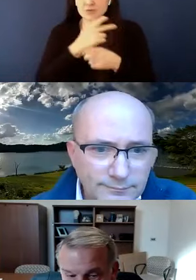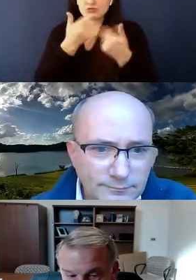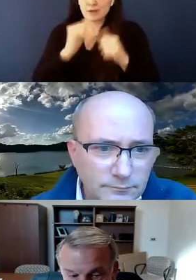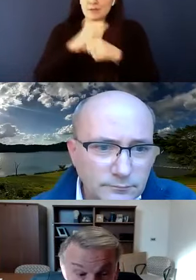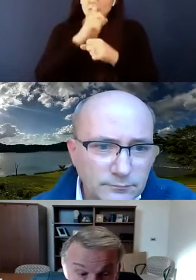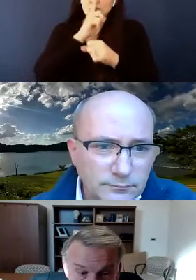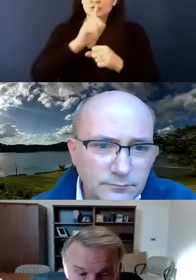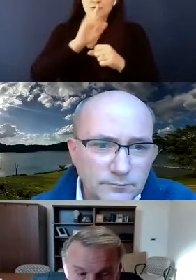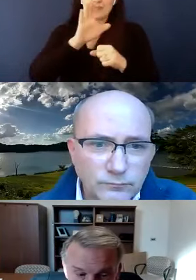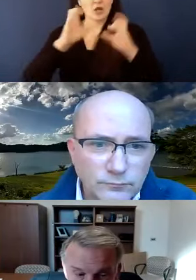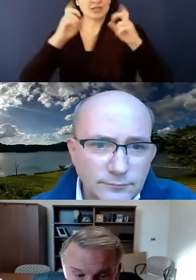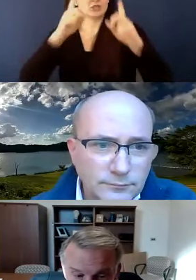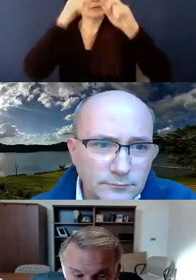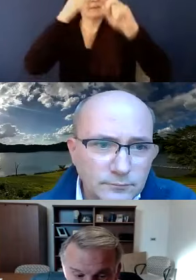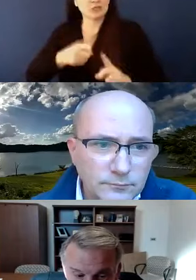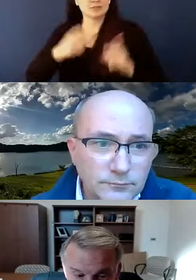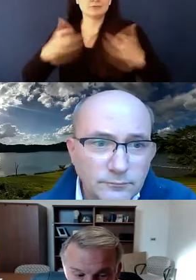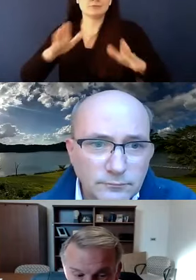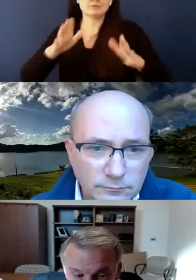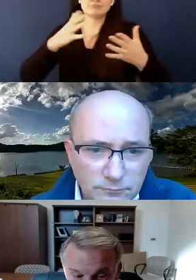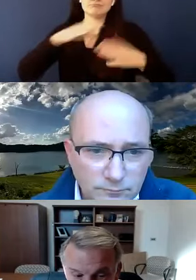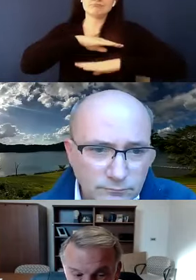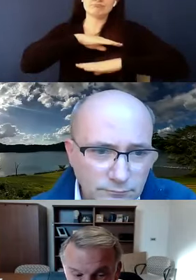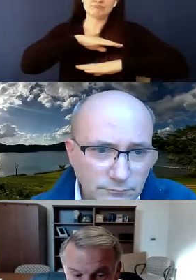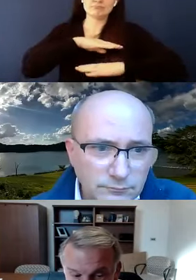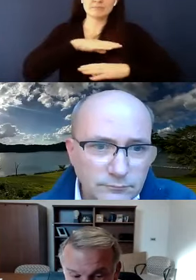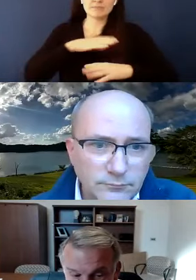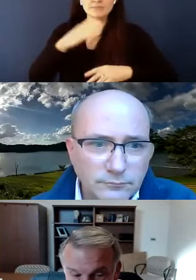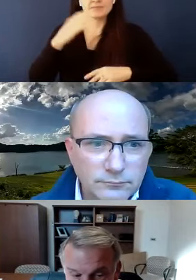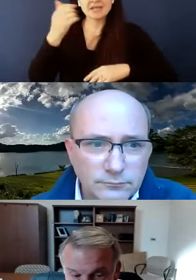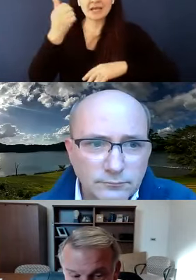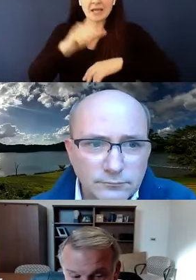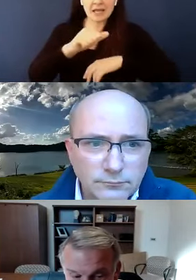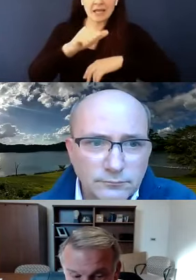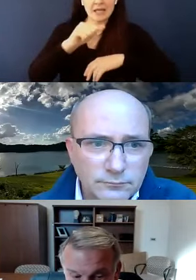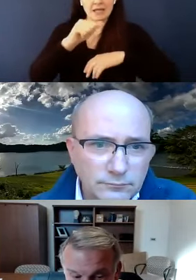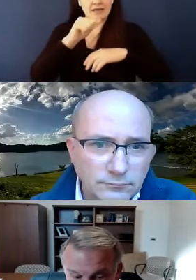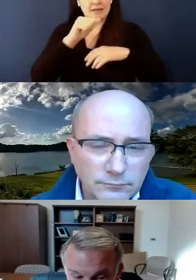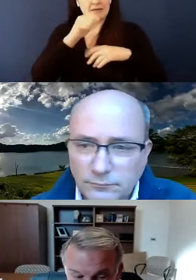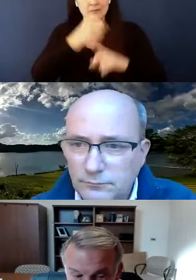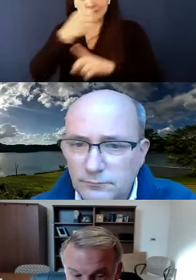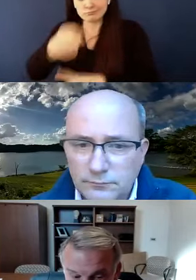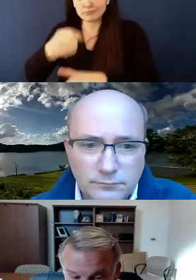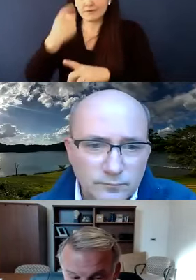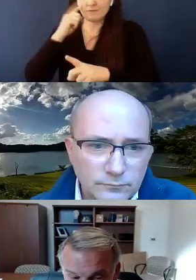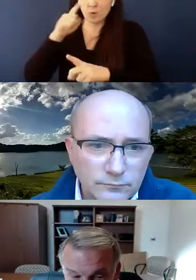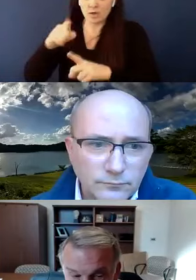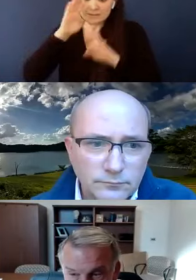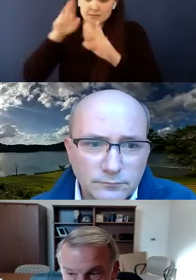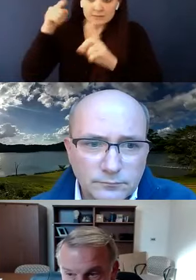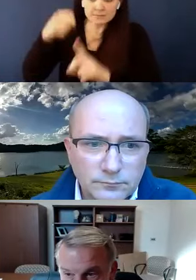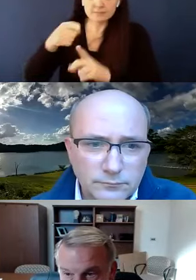educational objectives. So I think any redeployment directly for COVID will probably be faculty only